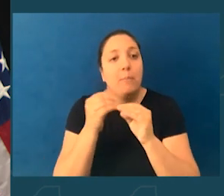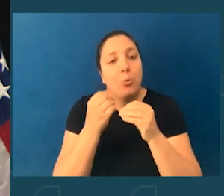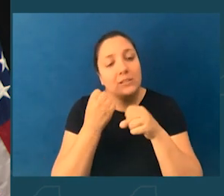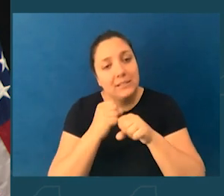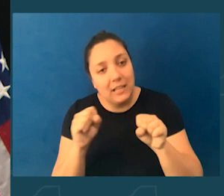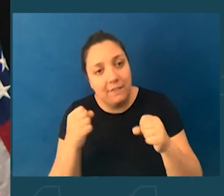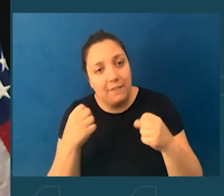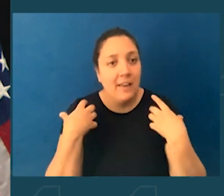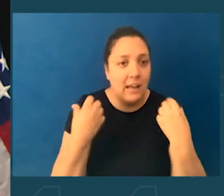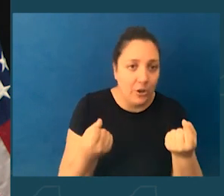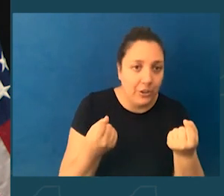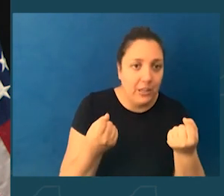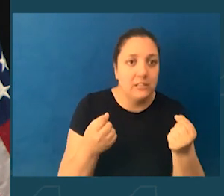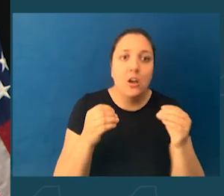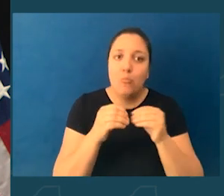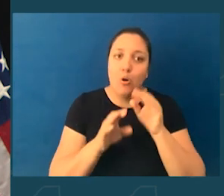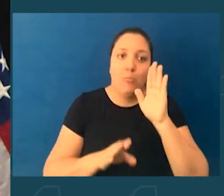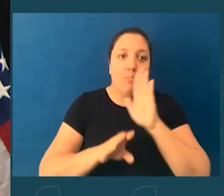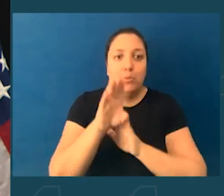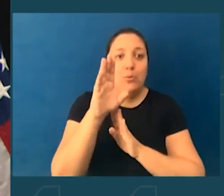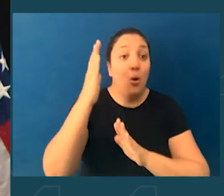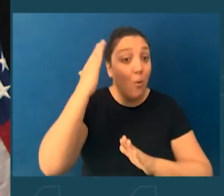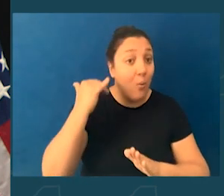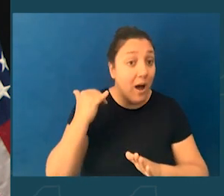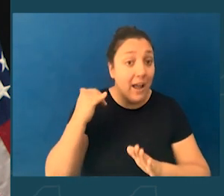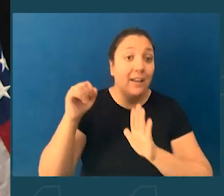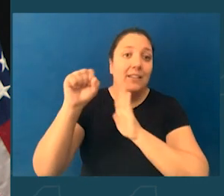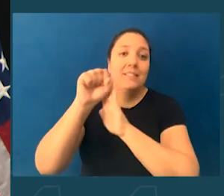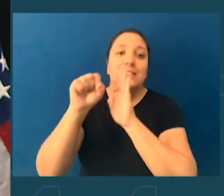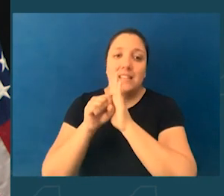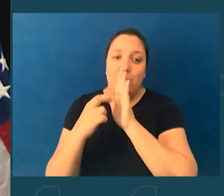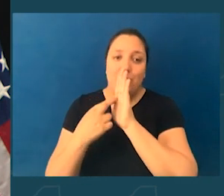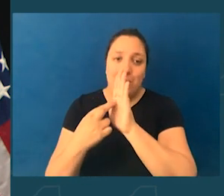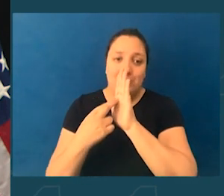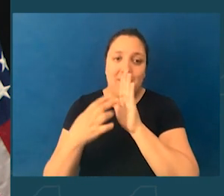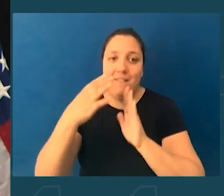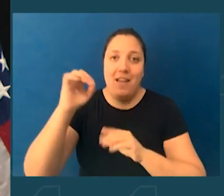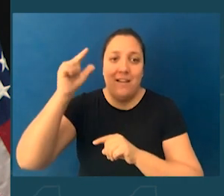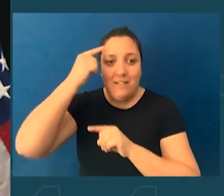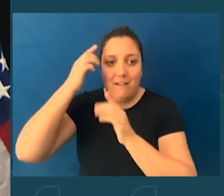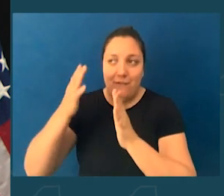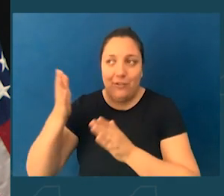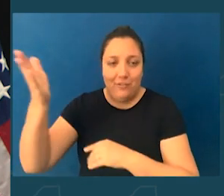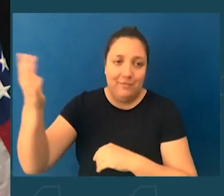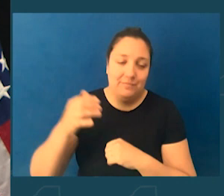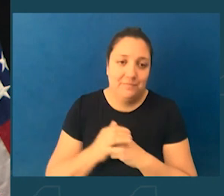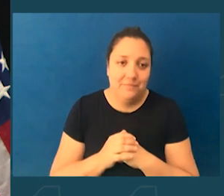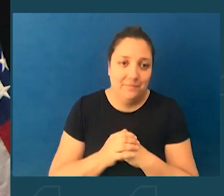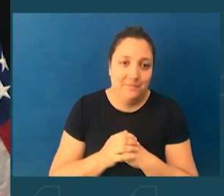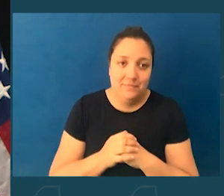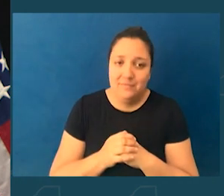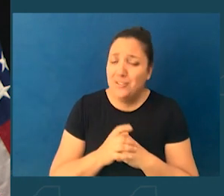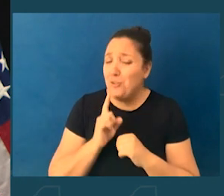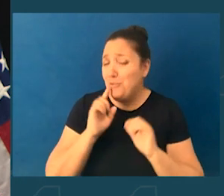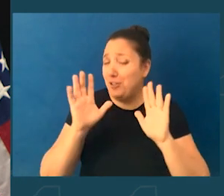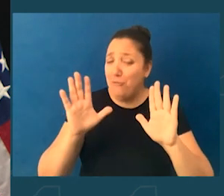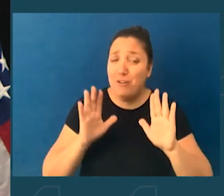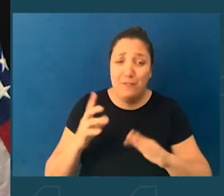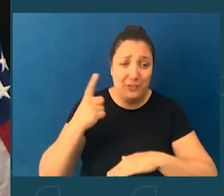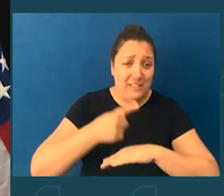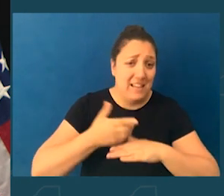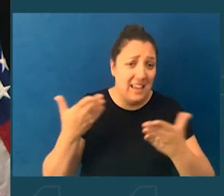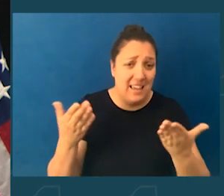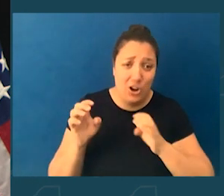of the unprecedented commitment made by our state representatives and by Governor Hochul. It's a great day here on the east side of Buffalo, in